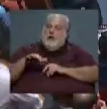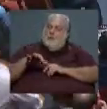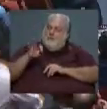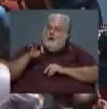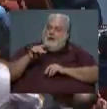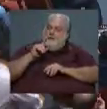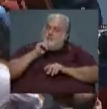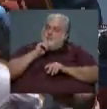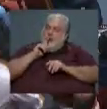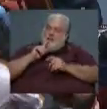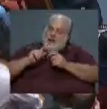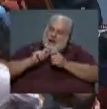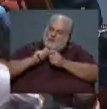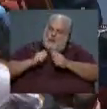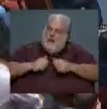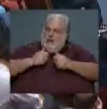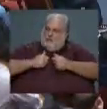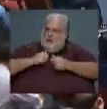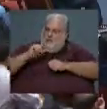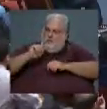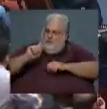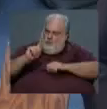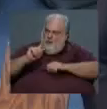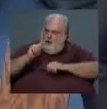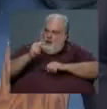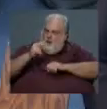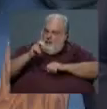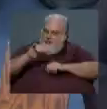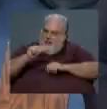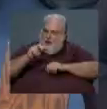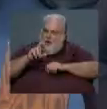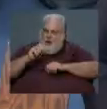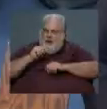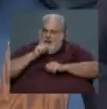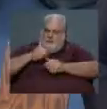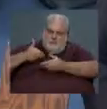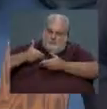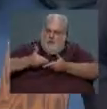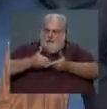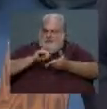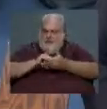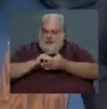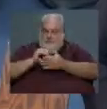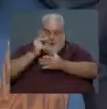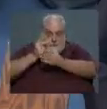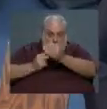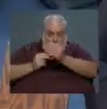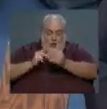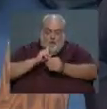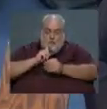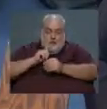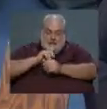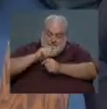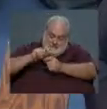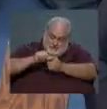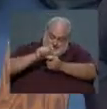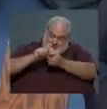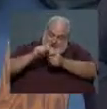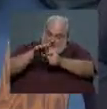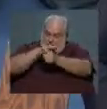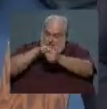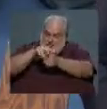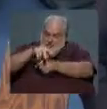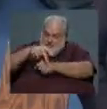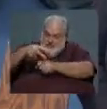I didn't write down the actual locations of where they are. I'm not quite sure if they both are in the same, if they're both at